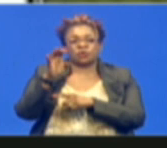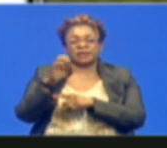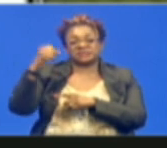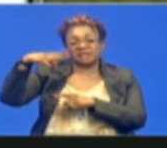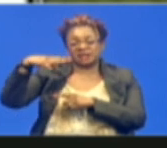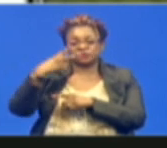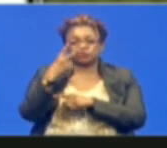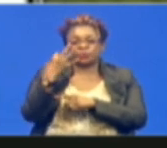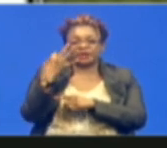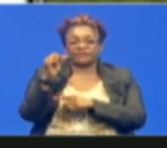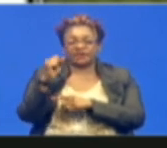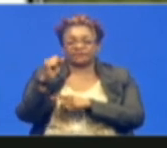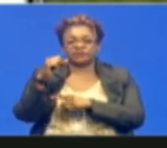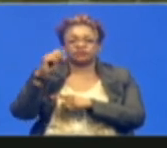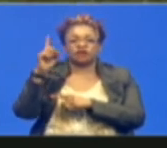*235#.